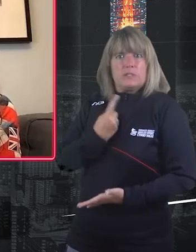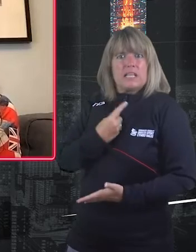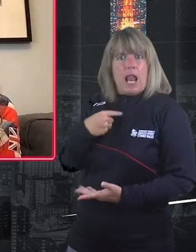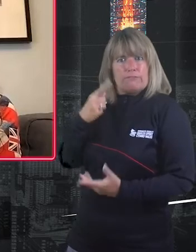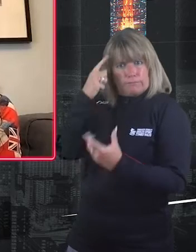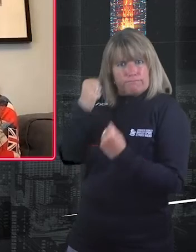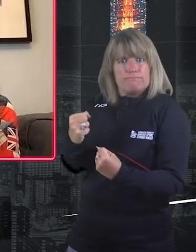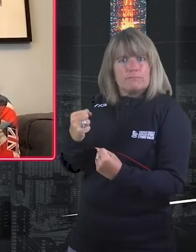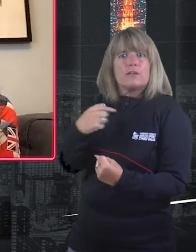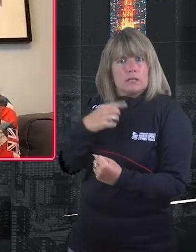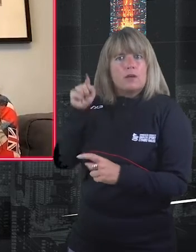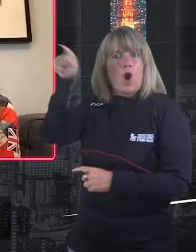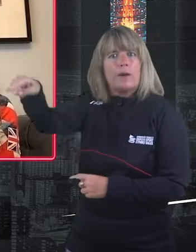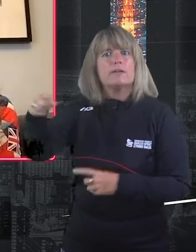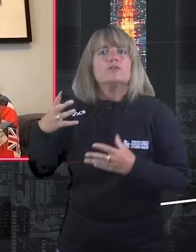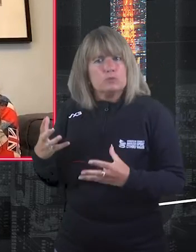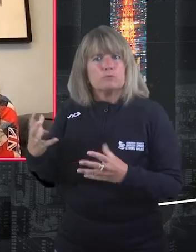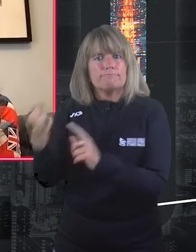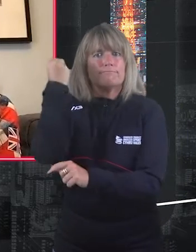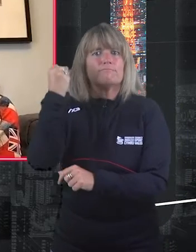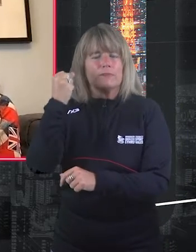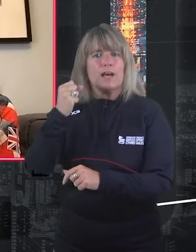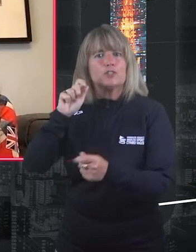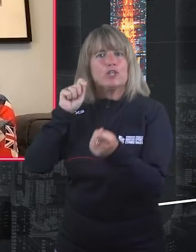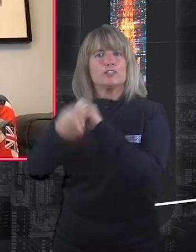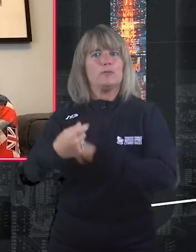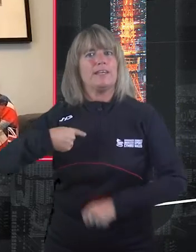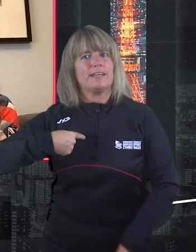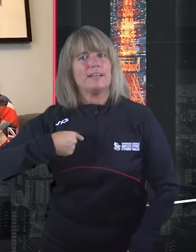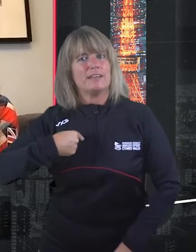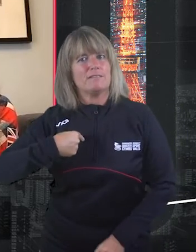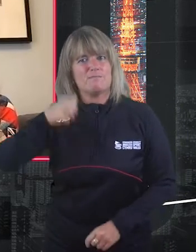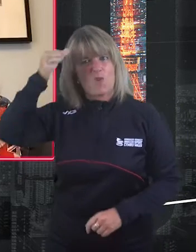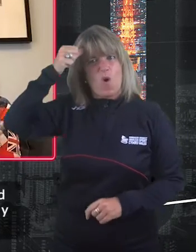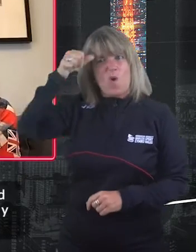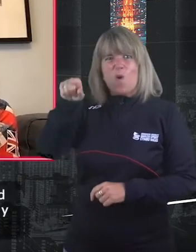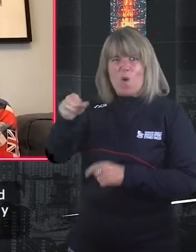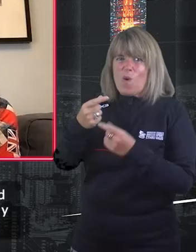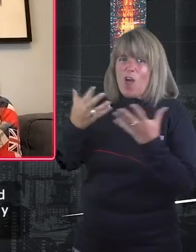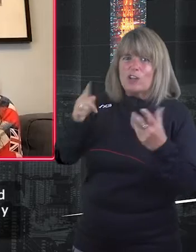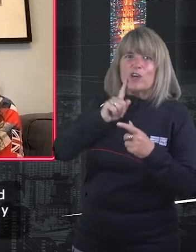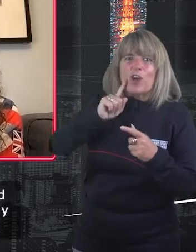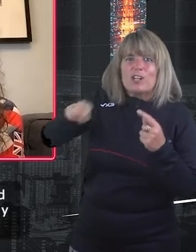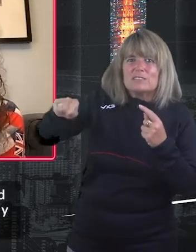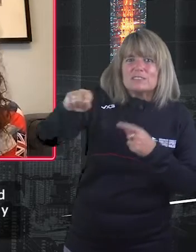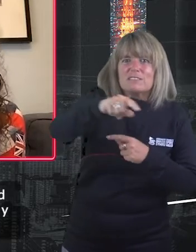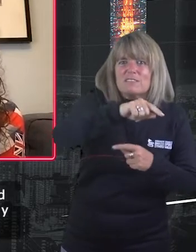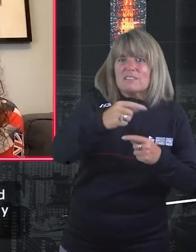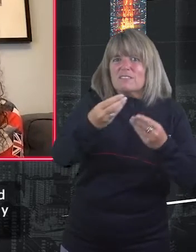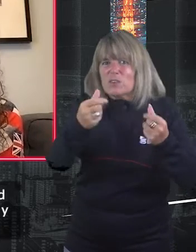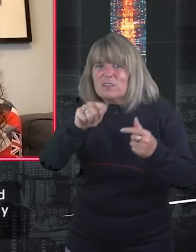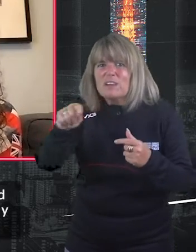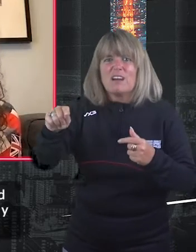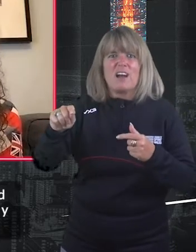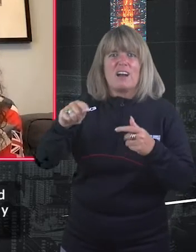extra self-belief that I've got going into these games. It's a real kind of turning point for me. I know that now, you know, a lot of these